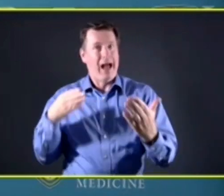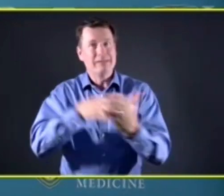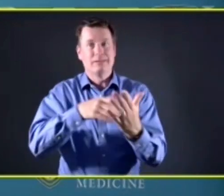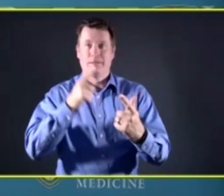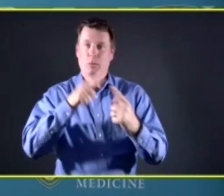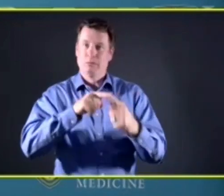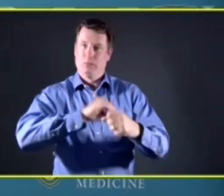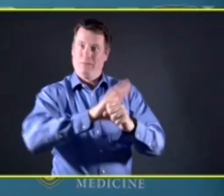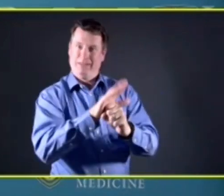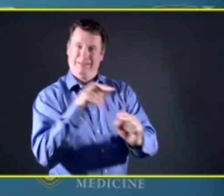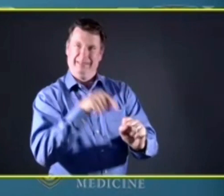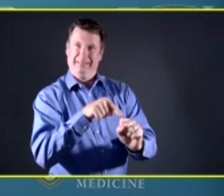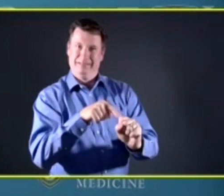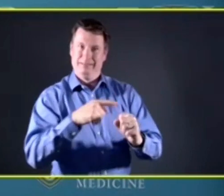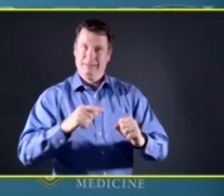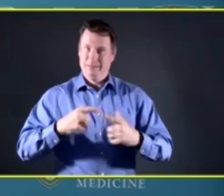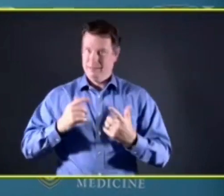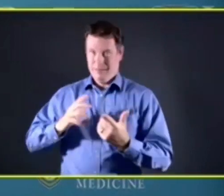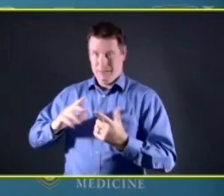the country